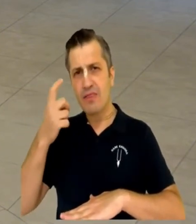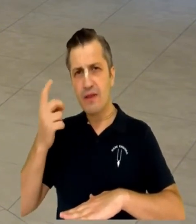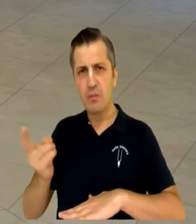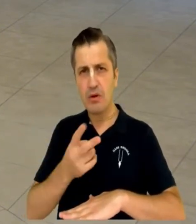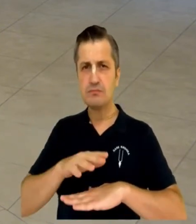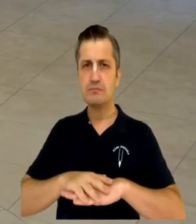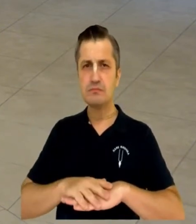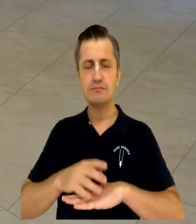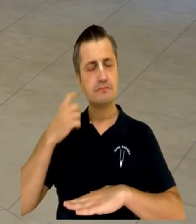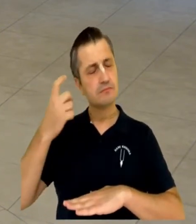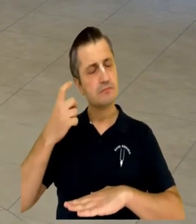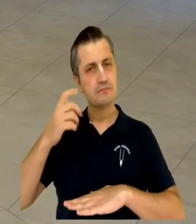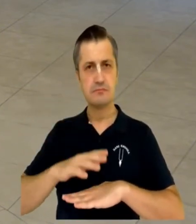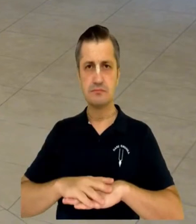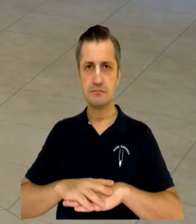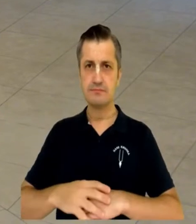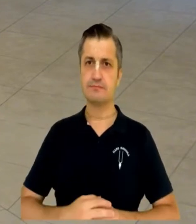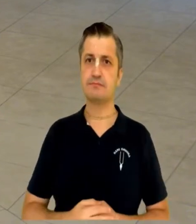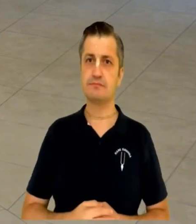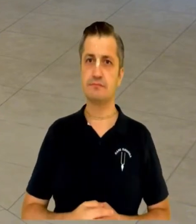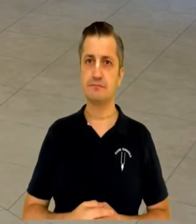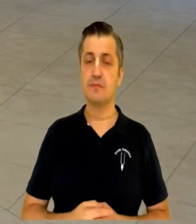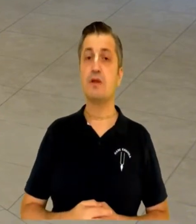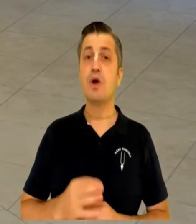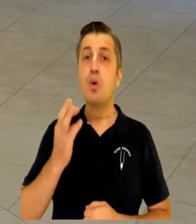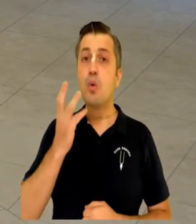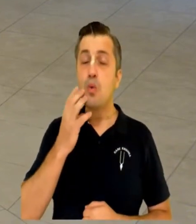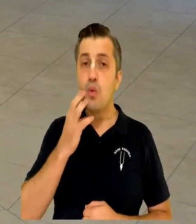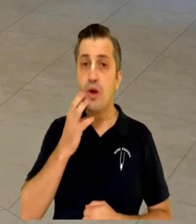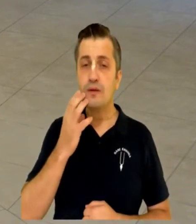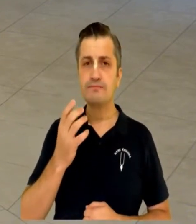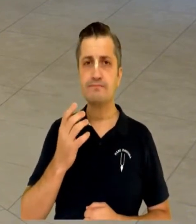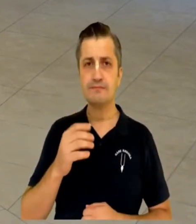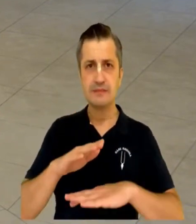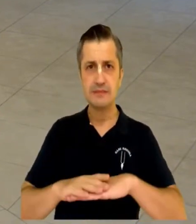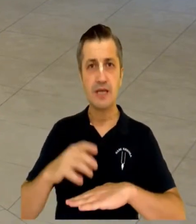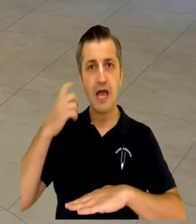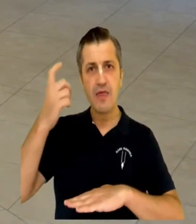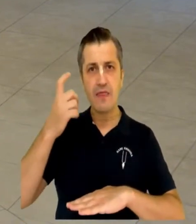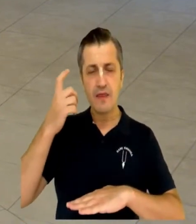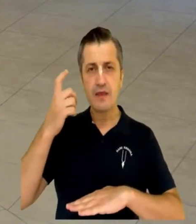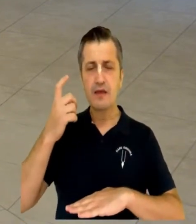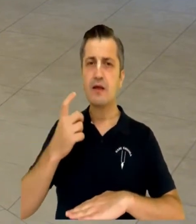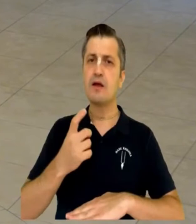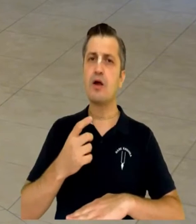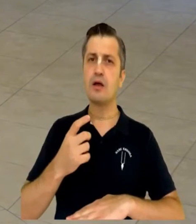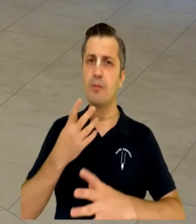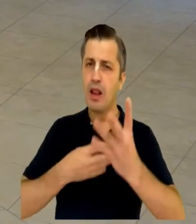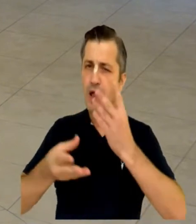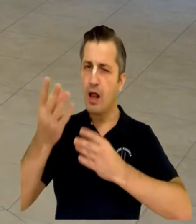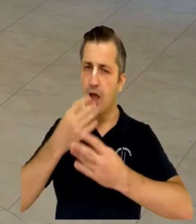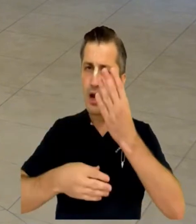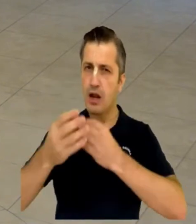ask ourselves is, well, have I learned enough to not get into that situation again? And that will give us kind of that